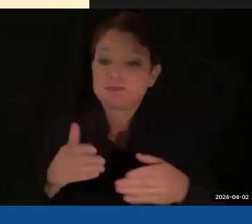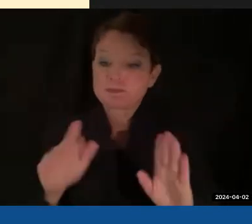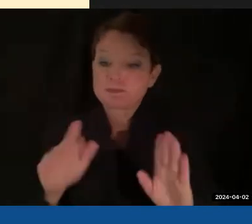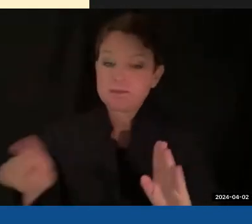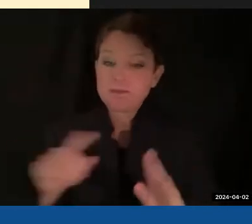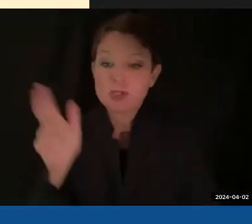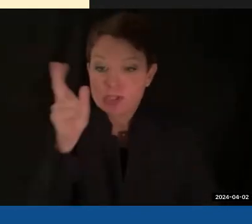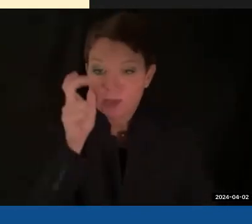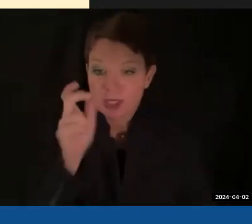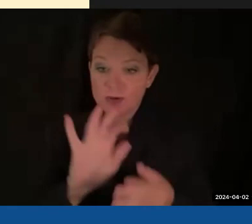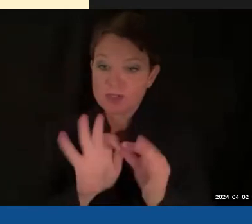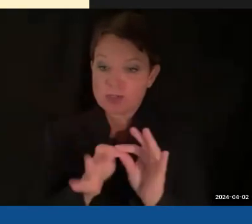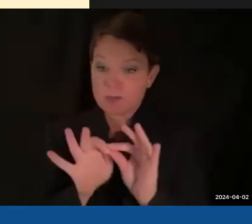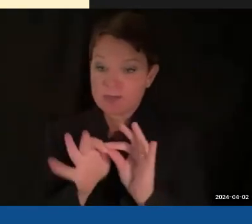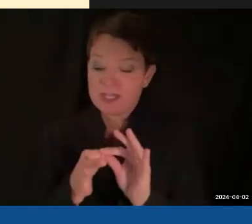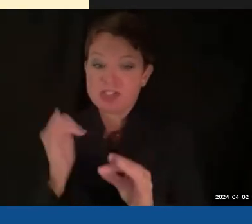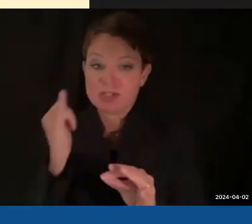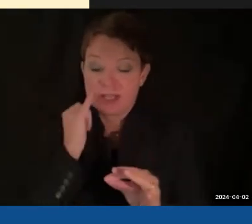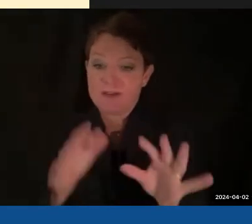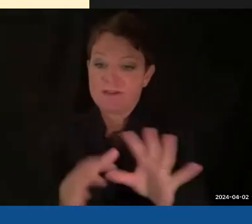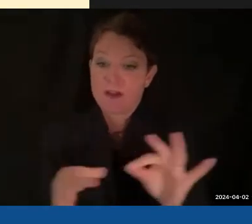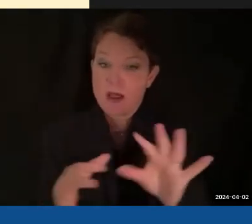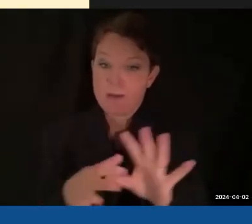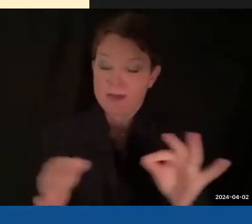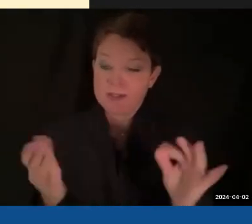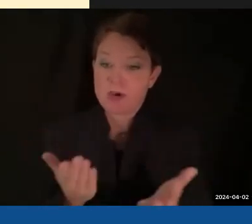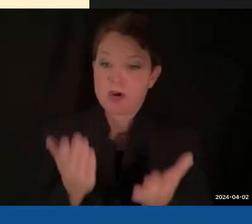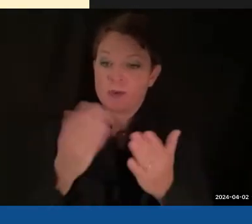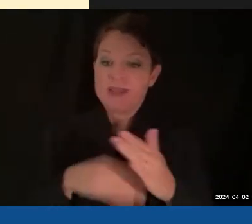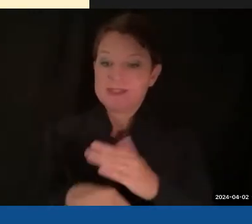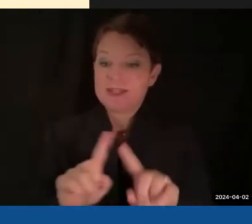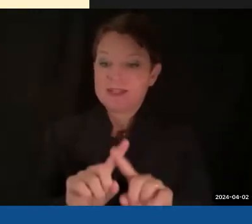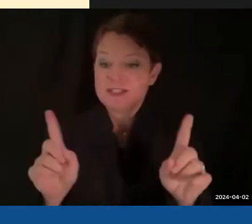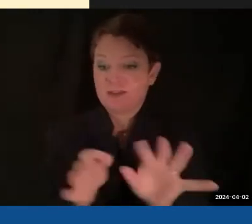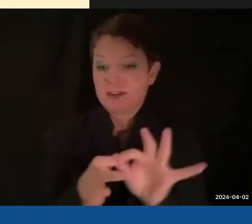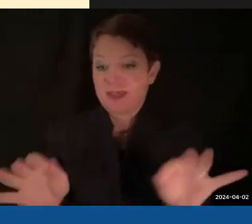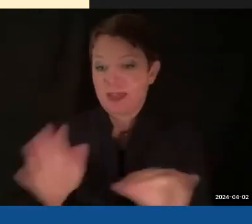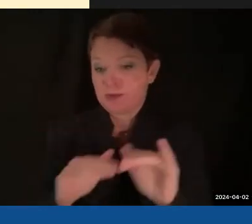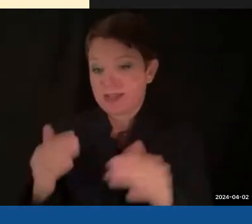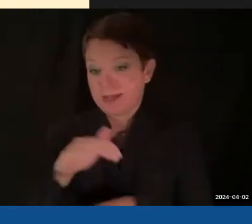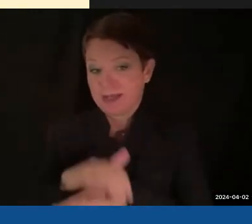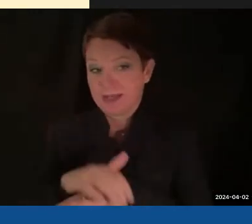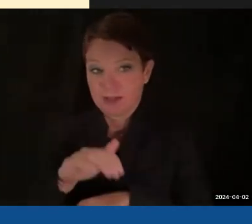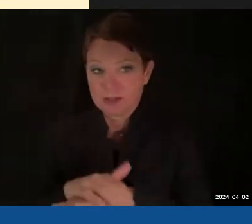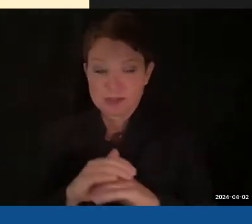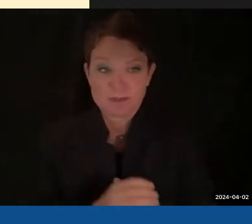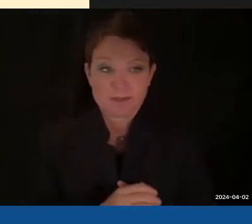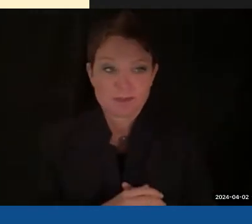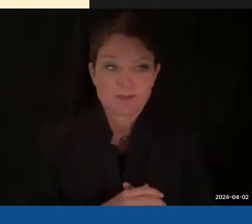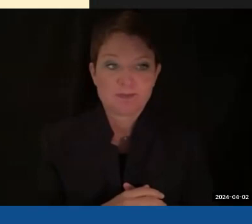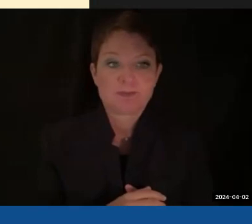to hear interpretation if comments are voiced in a language other than English. All